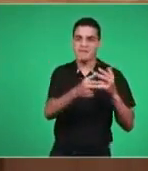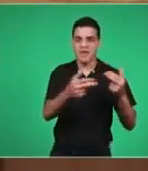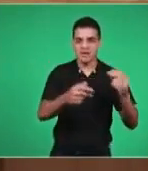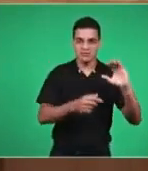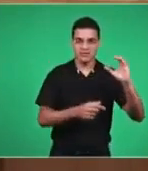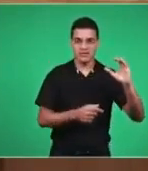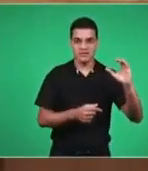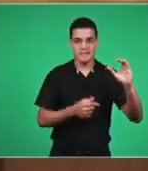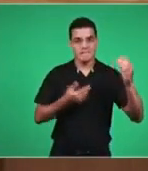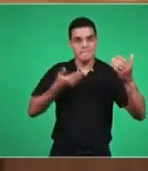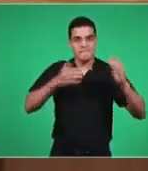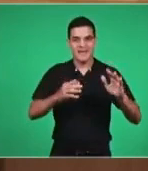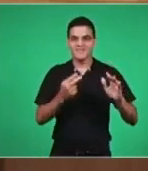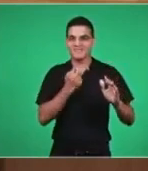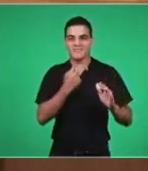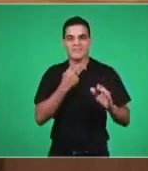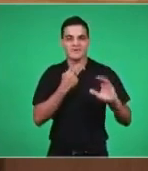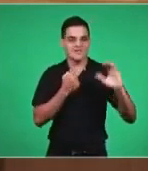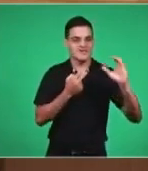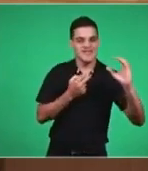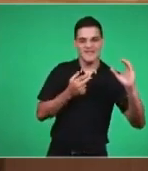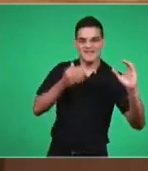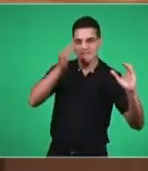that we have already learned in science. Therefore,